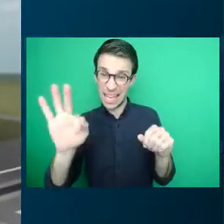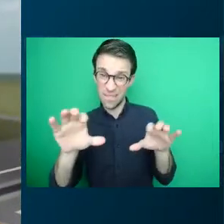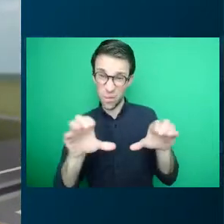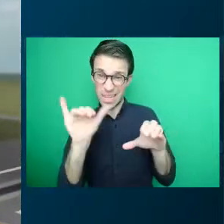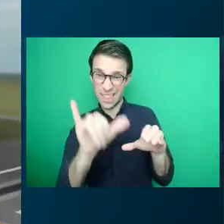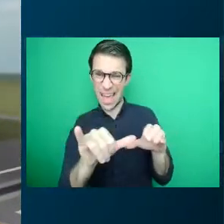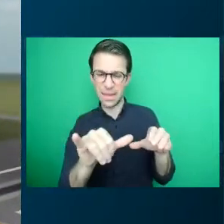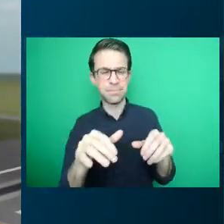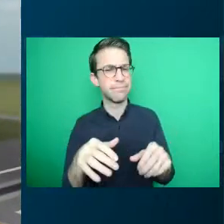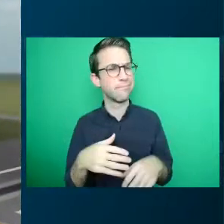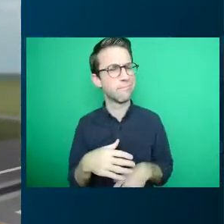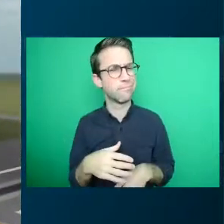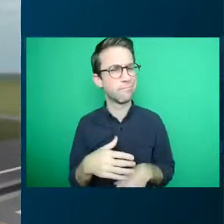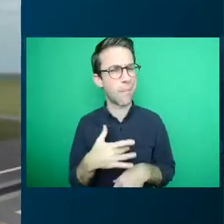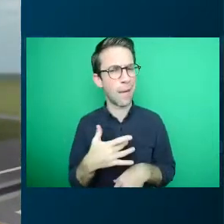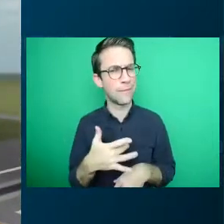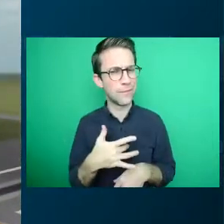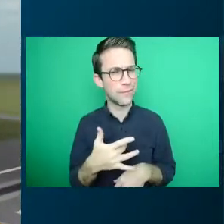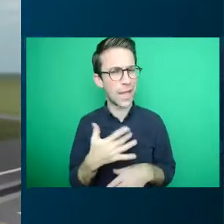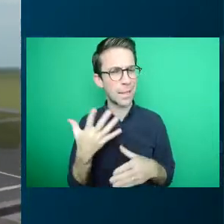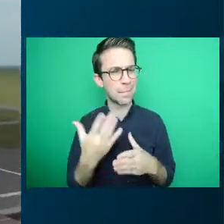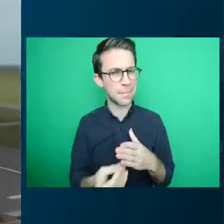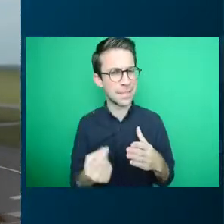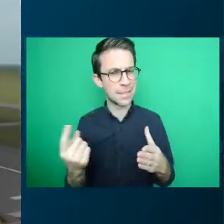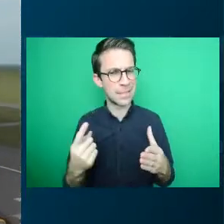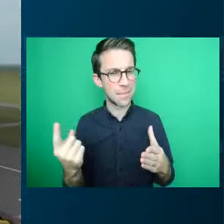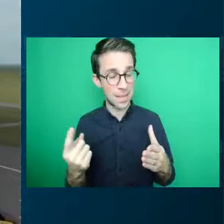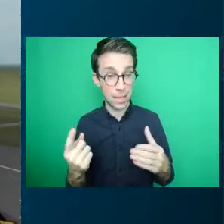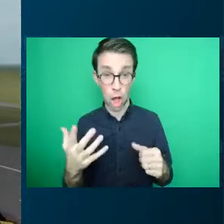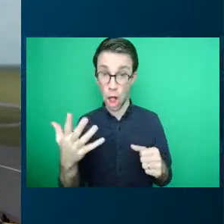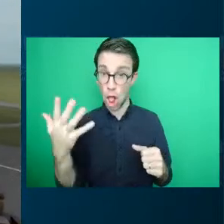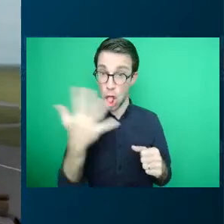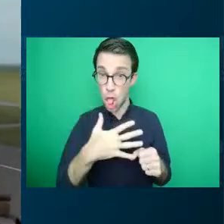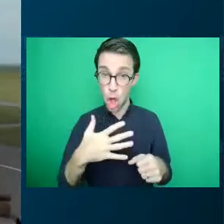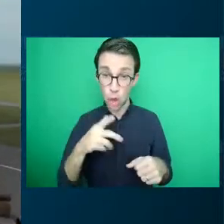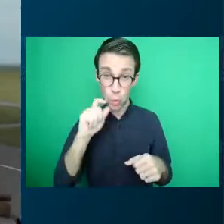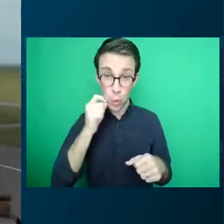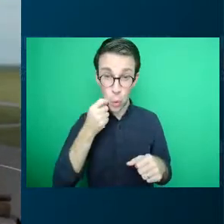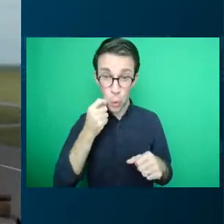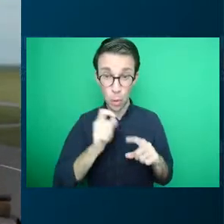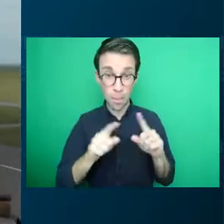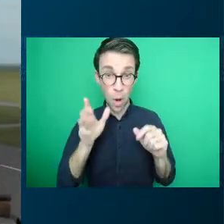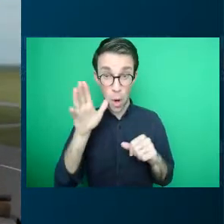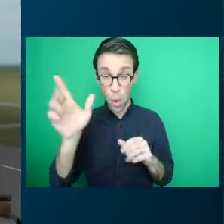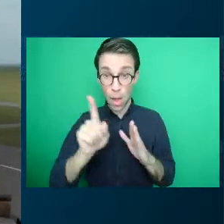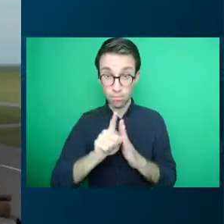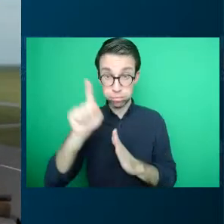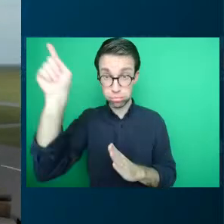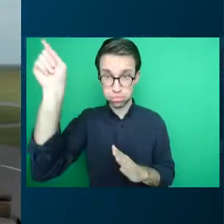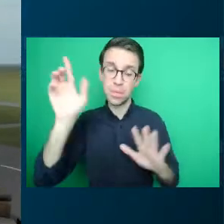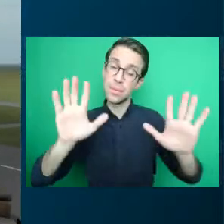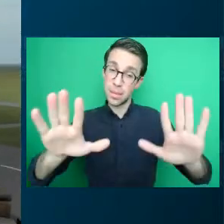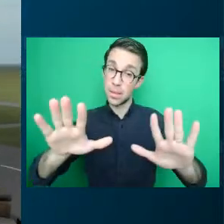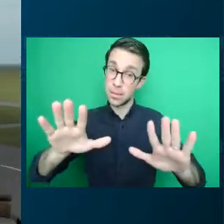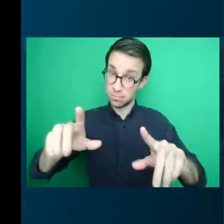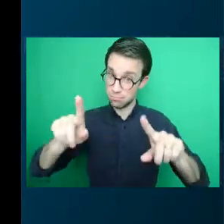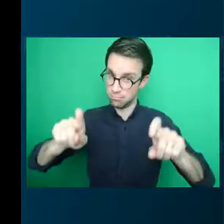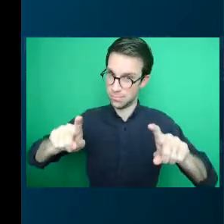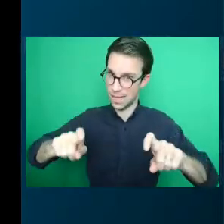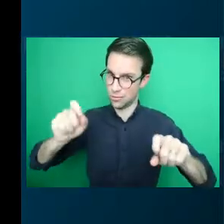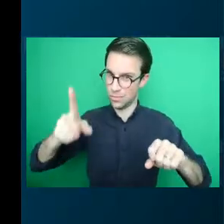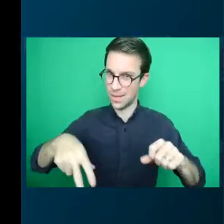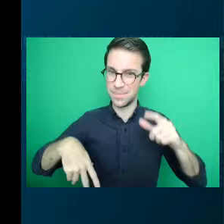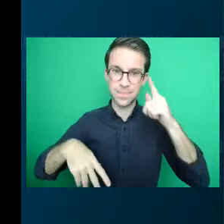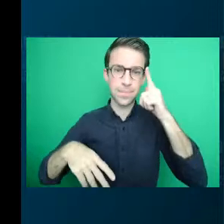like we're missing something. It looks super amazing, but I don't think this rocket is going to go anywhere. Let's test it real quick. Y'all, in chat, tell me, what